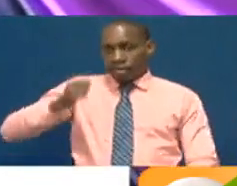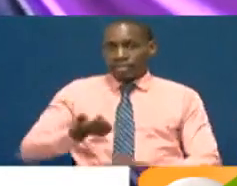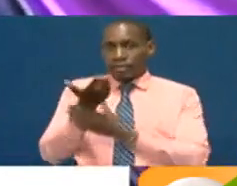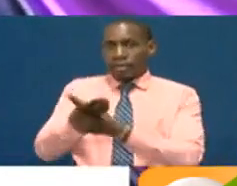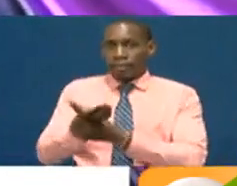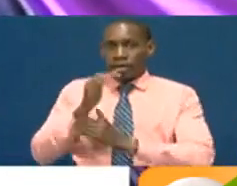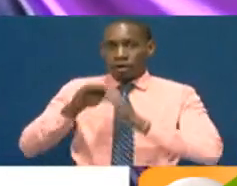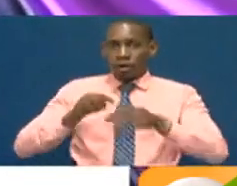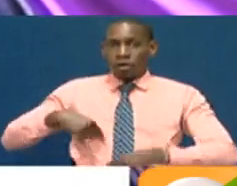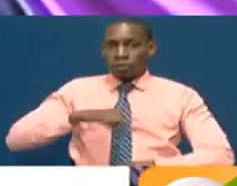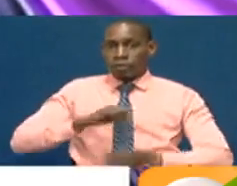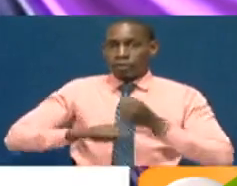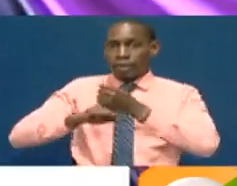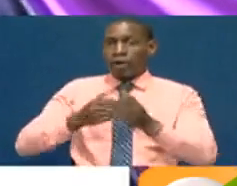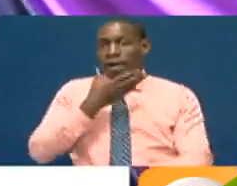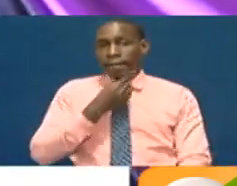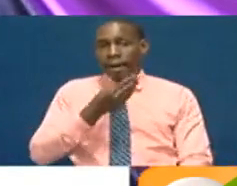ninaomba tusimame na Baba.